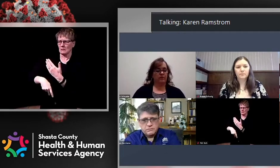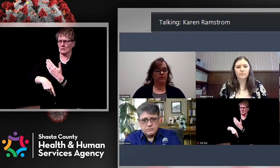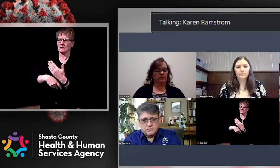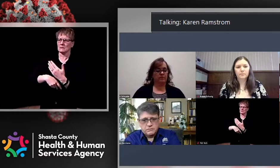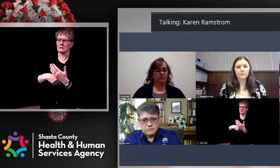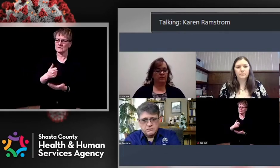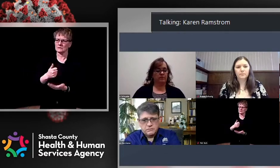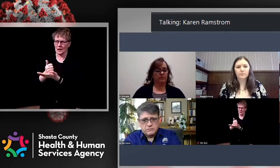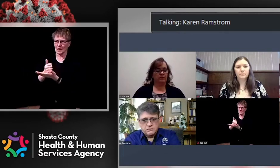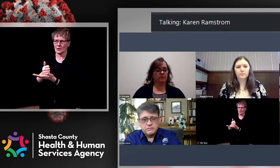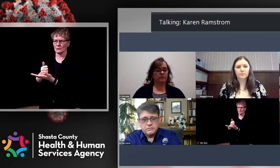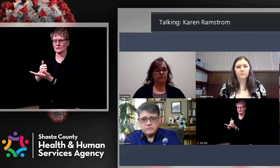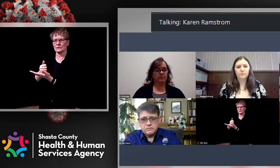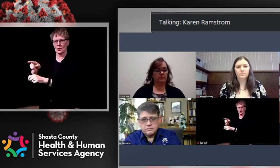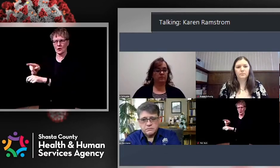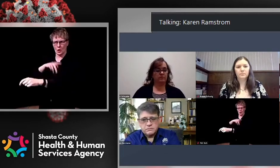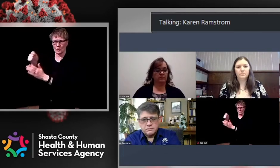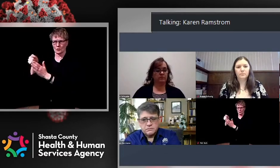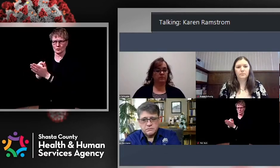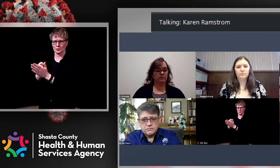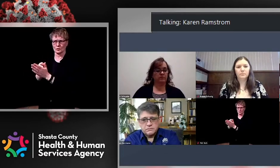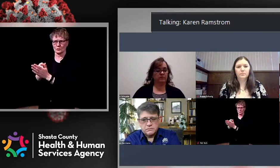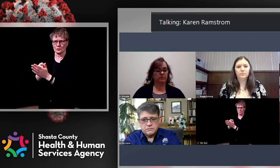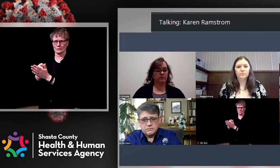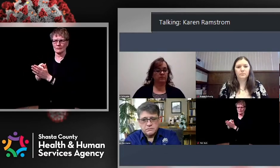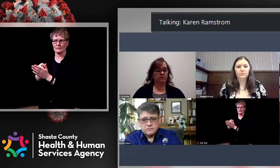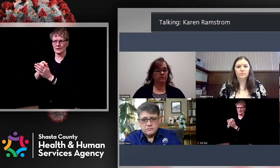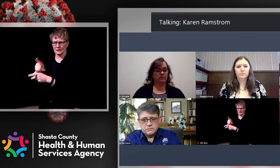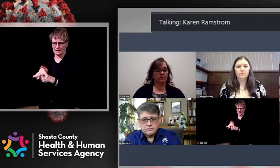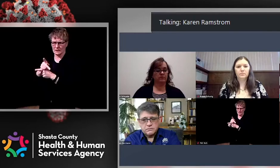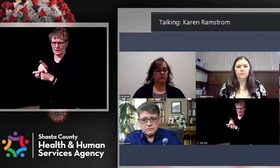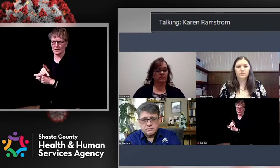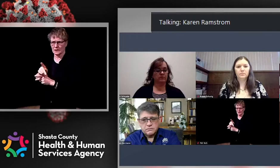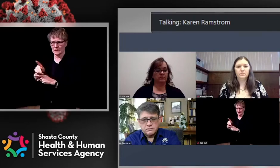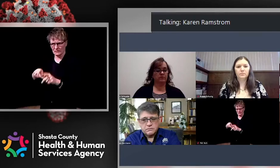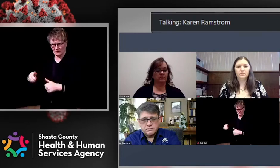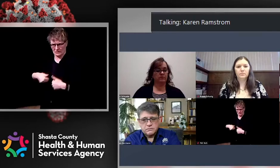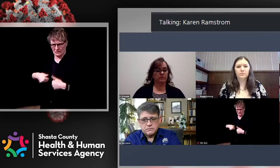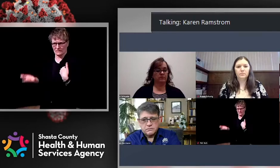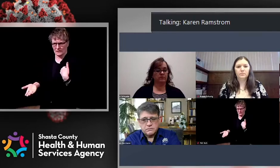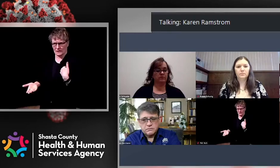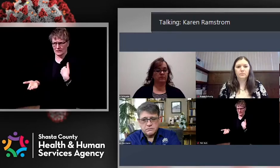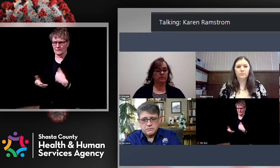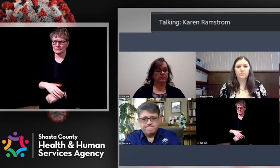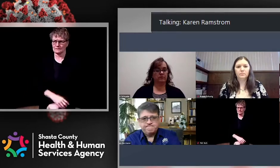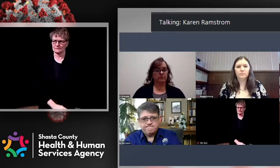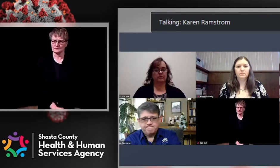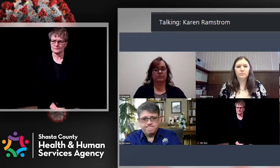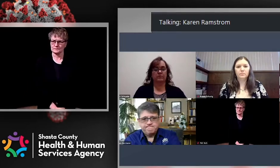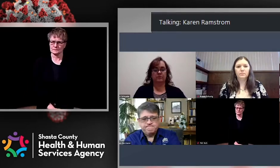second doses that are coming next week for the hospitals, those are our second series of the Pfizer vaccine.